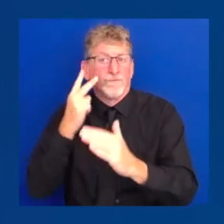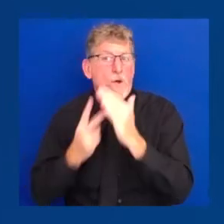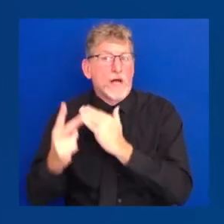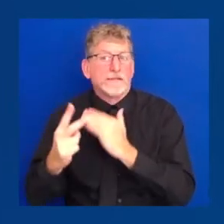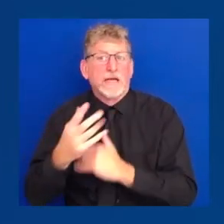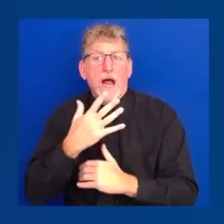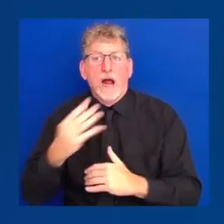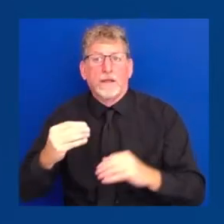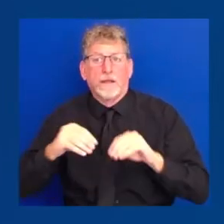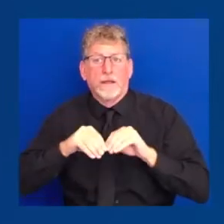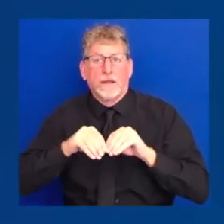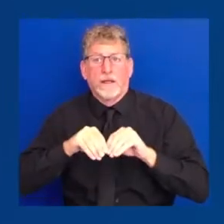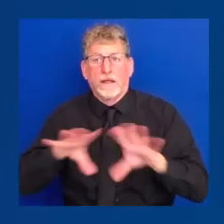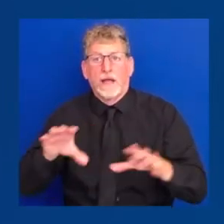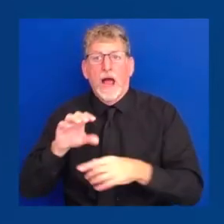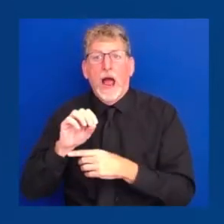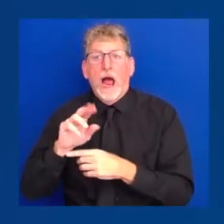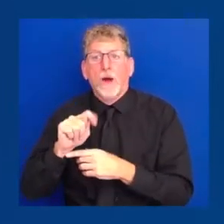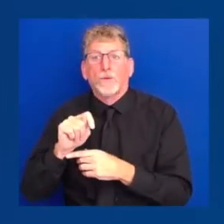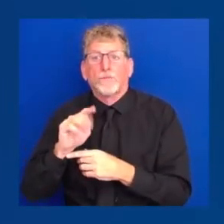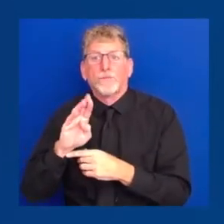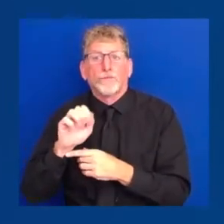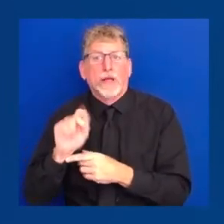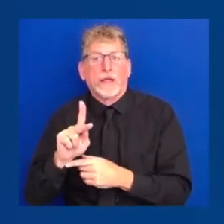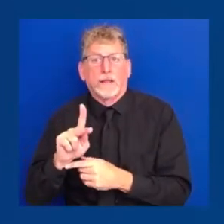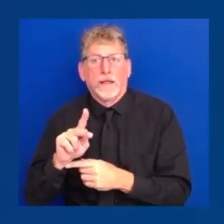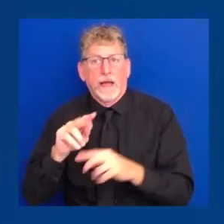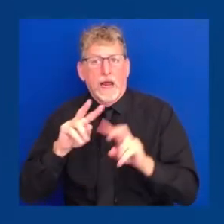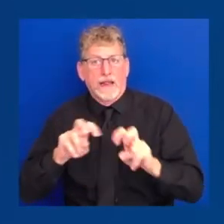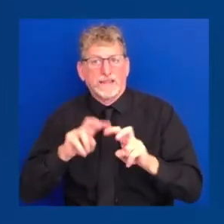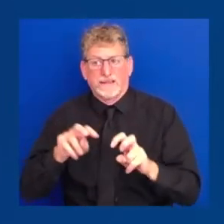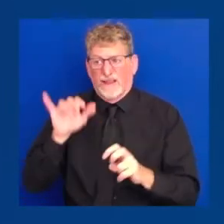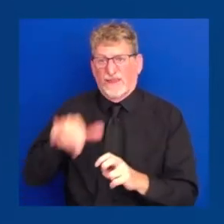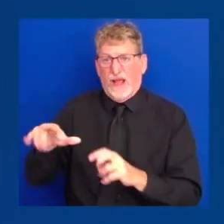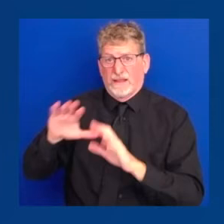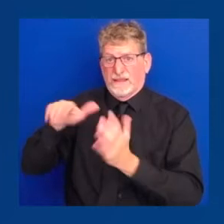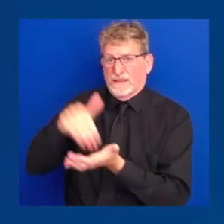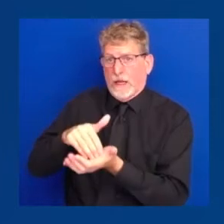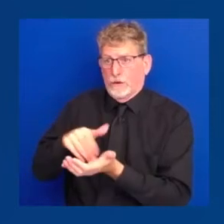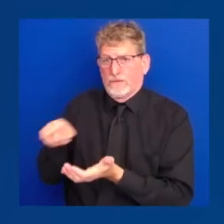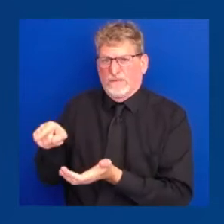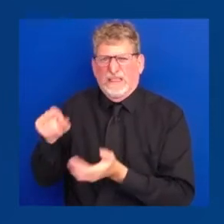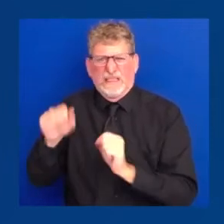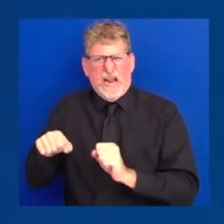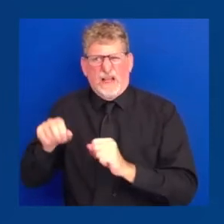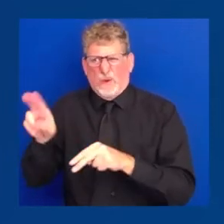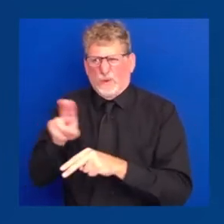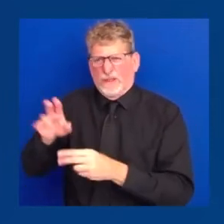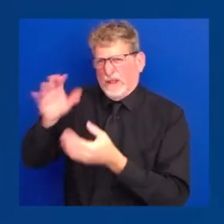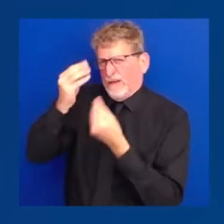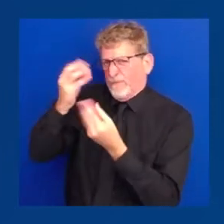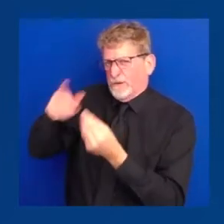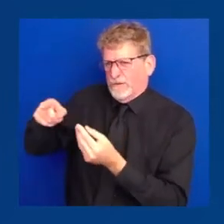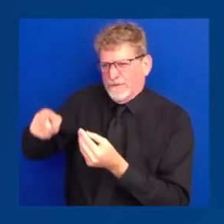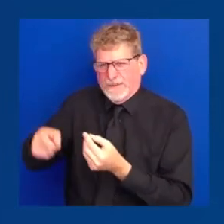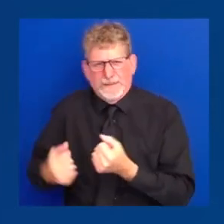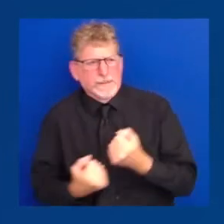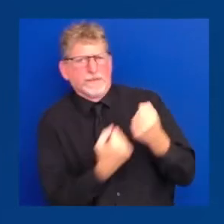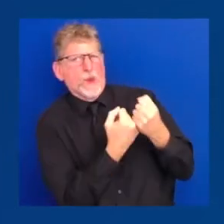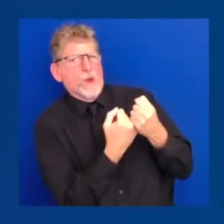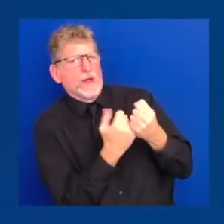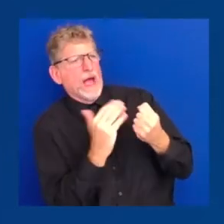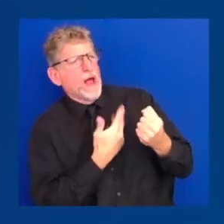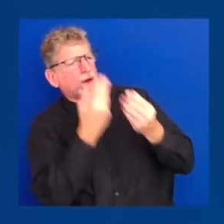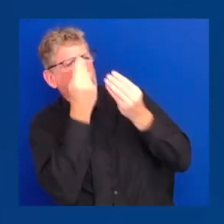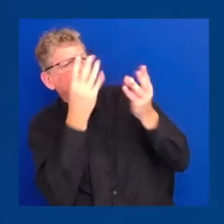health threats and inform our prevention recommendations. CDC is working with state, county, and city jurisdictions to